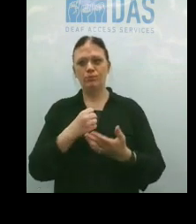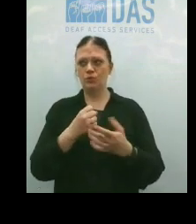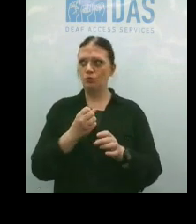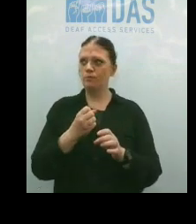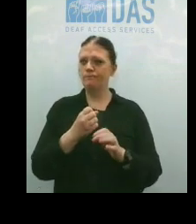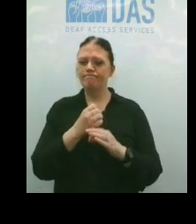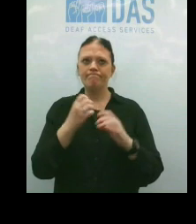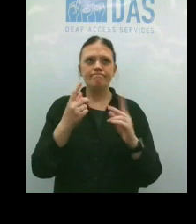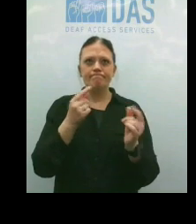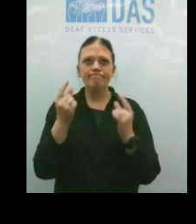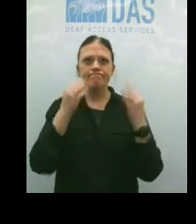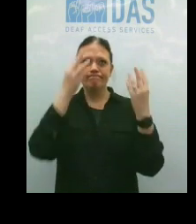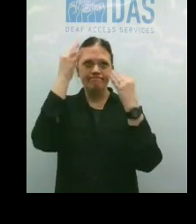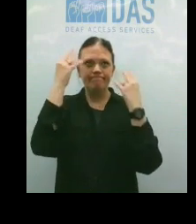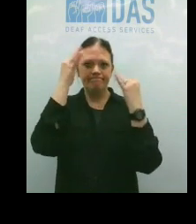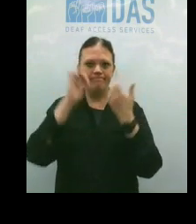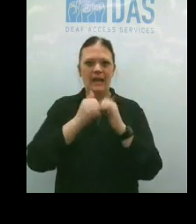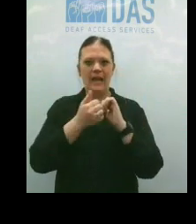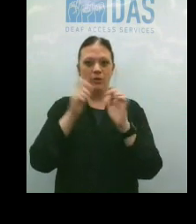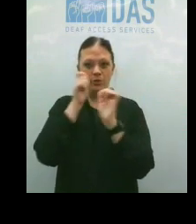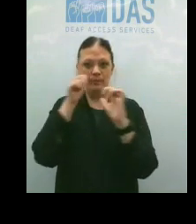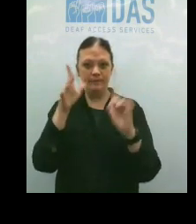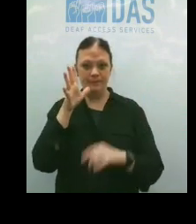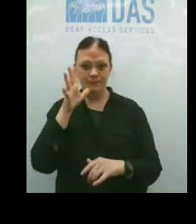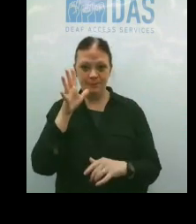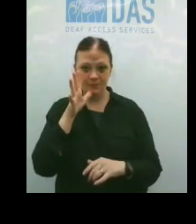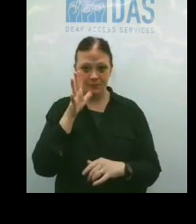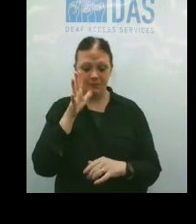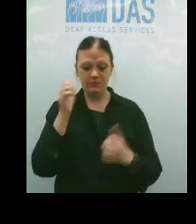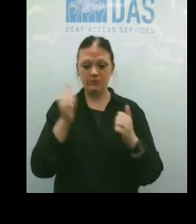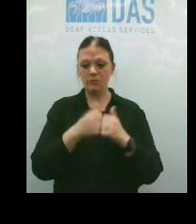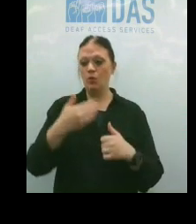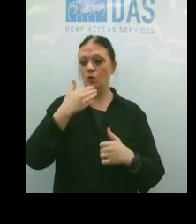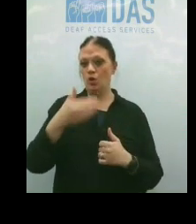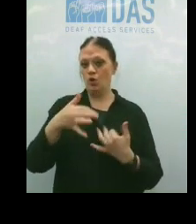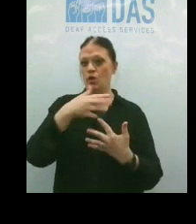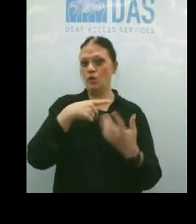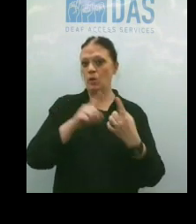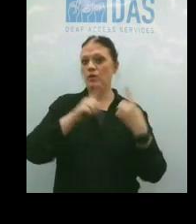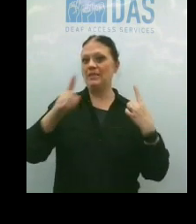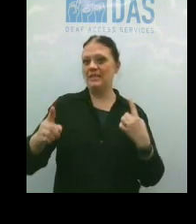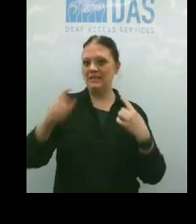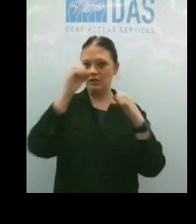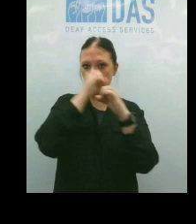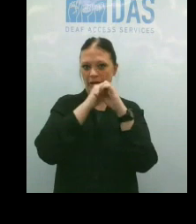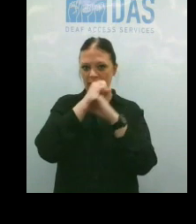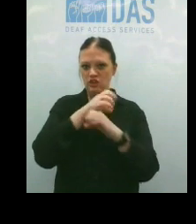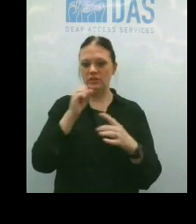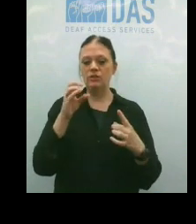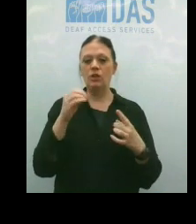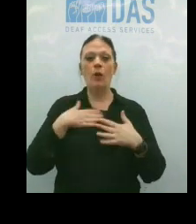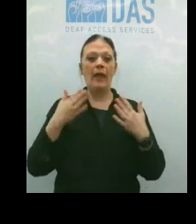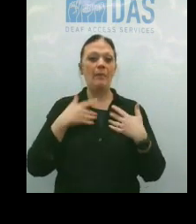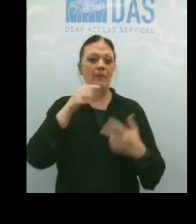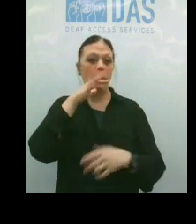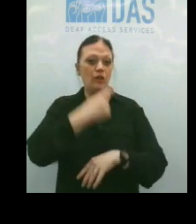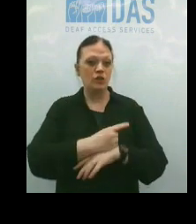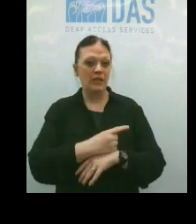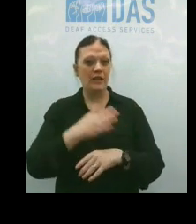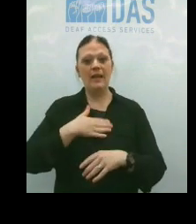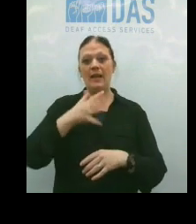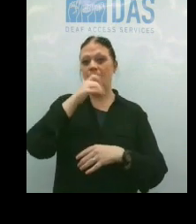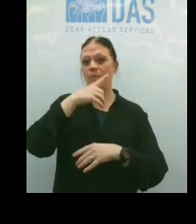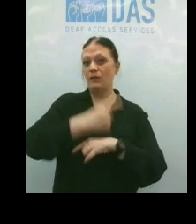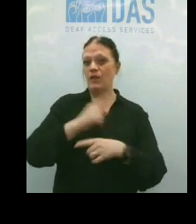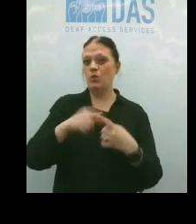productively think about how we are going to surprise our mothers with a good social distancing strategy. So happy Mother's Day. Happy Mother's